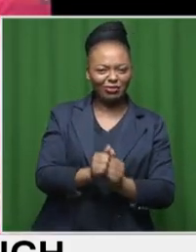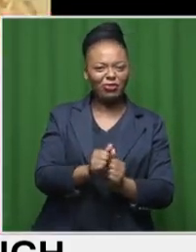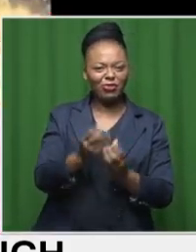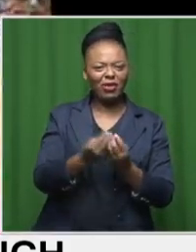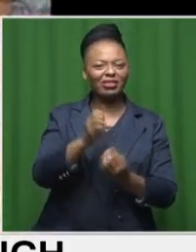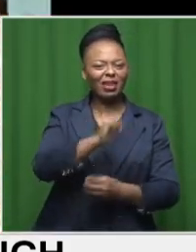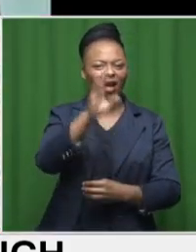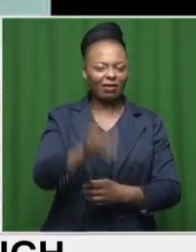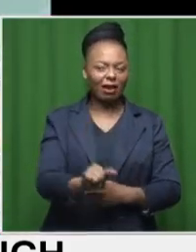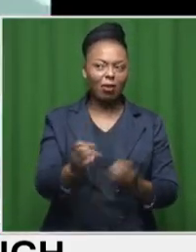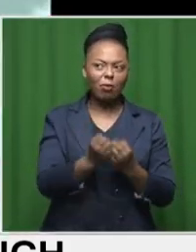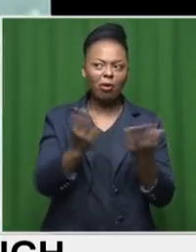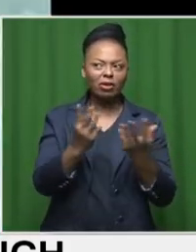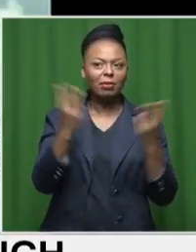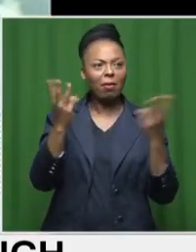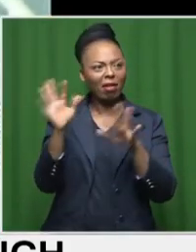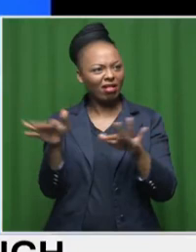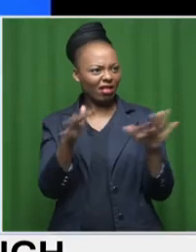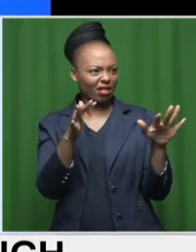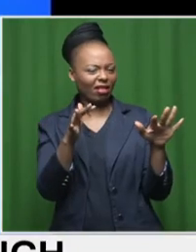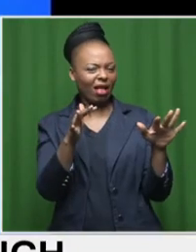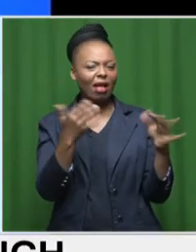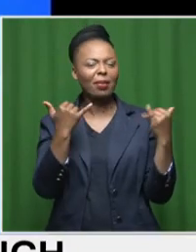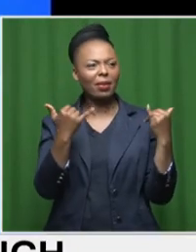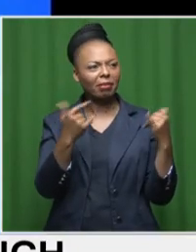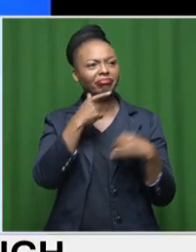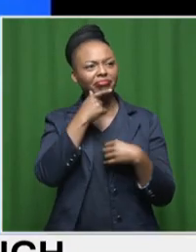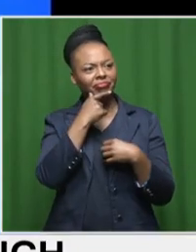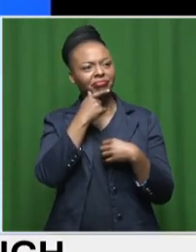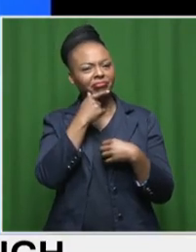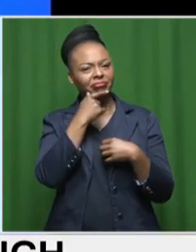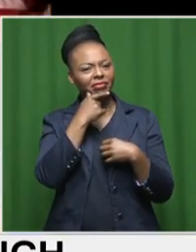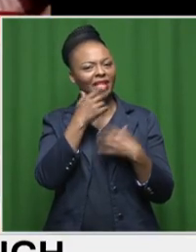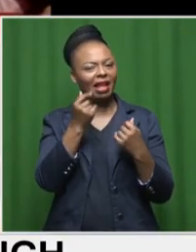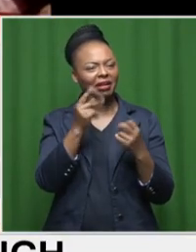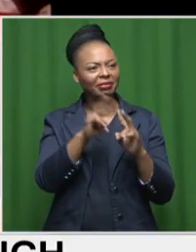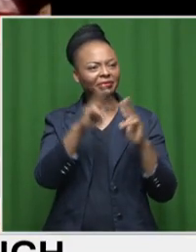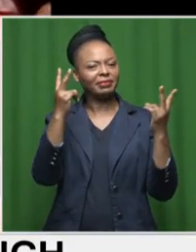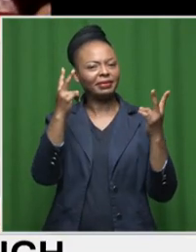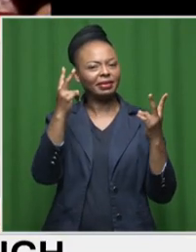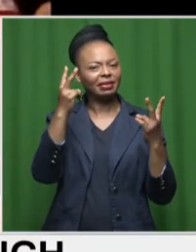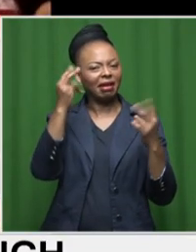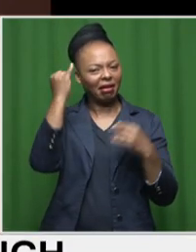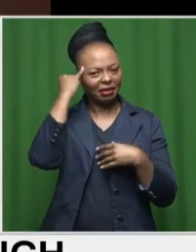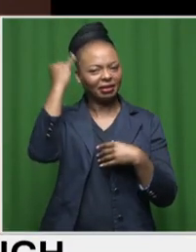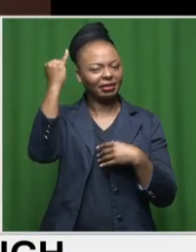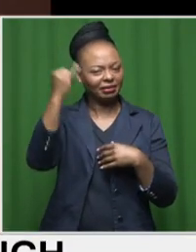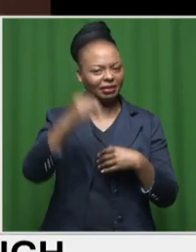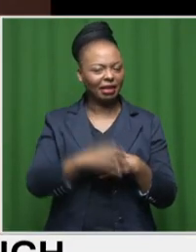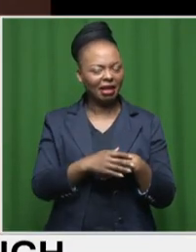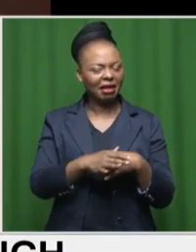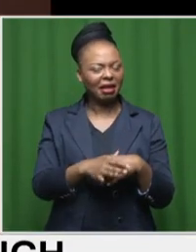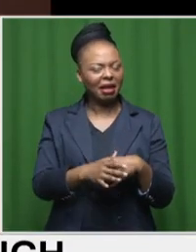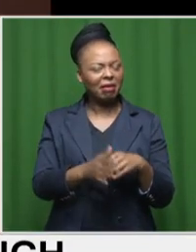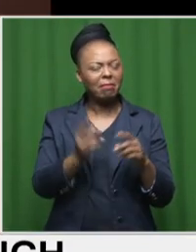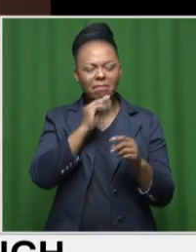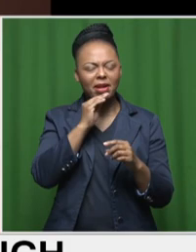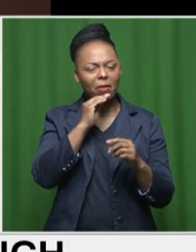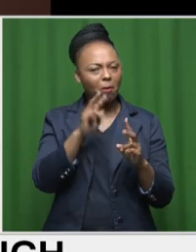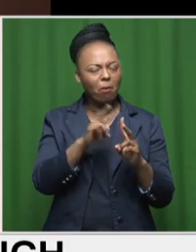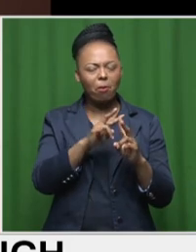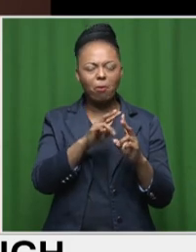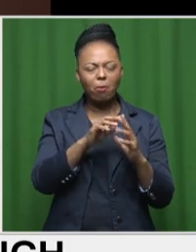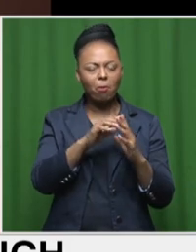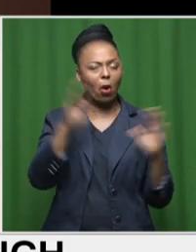times people look at this and they look at this from an aesthetic perspective. But it's more than that. I couldn't work